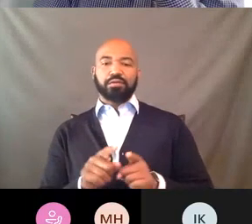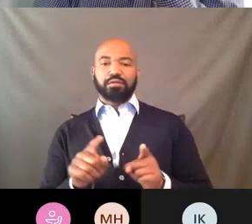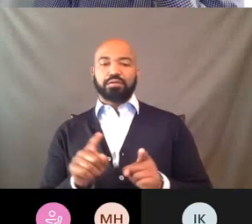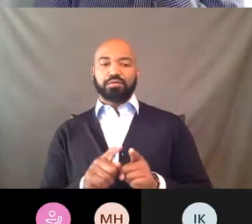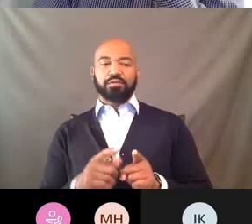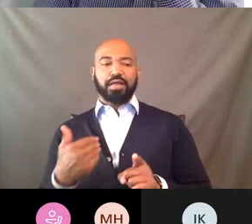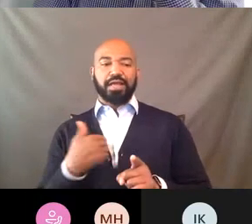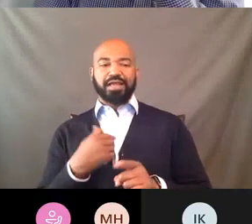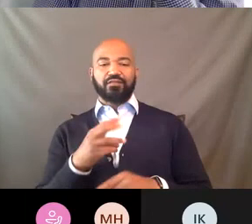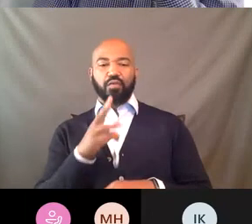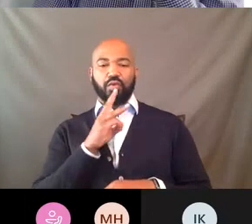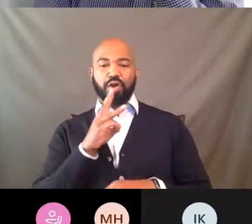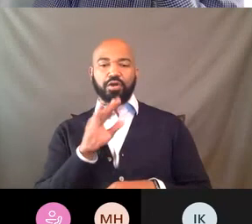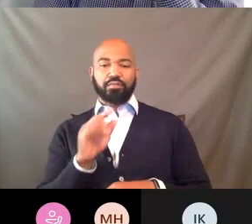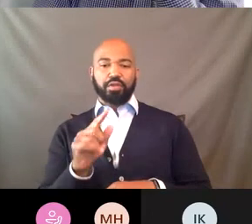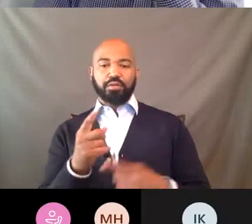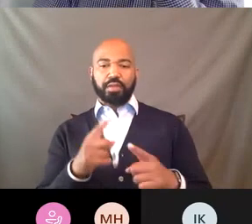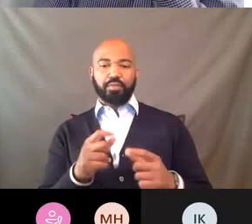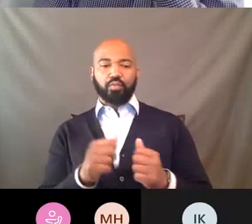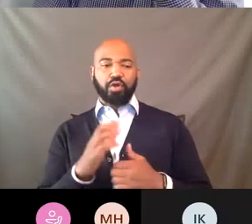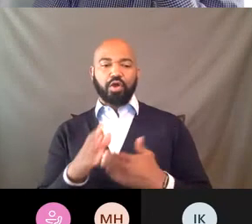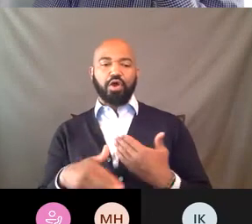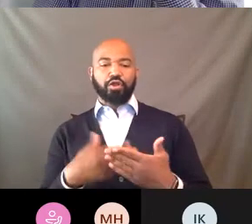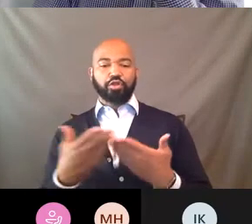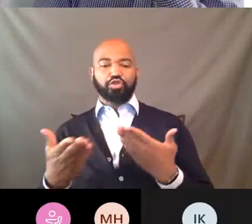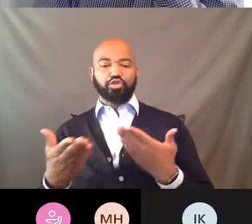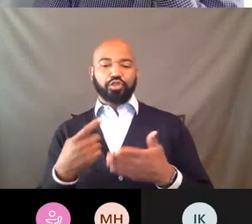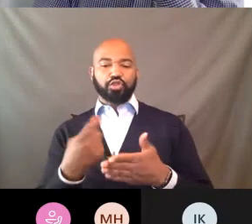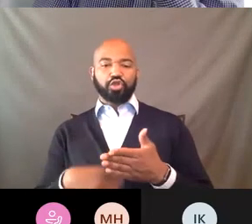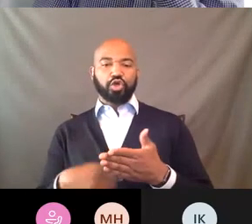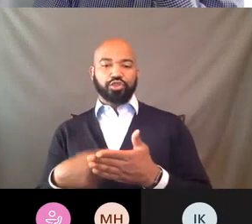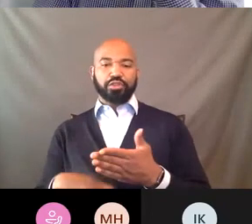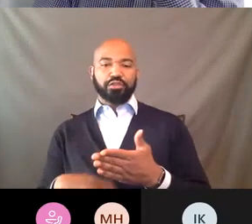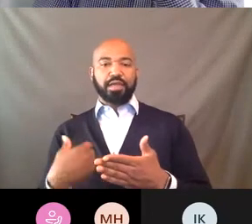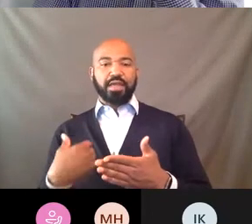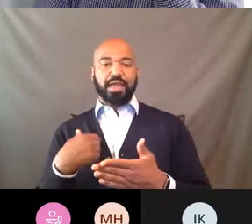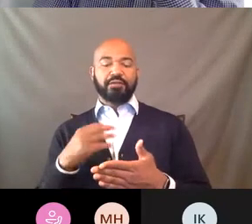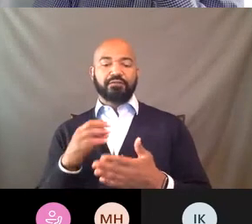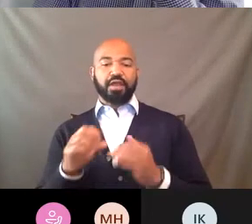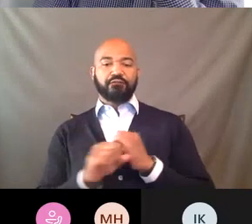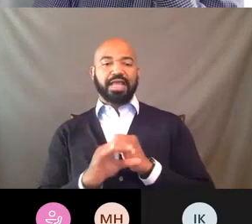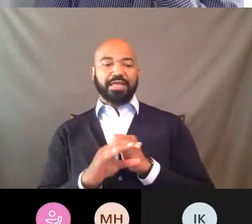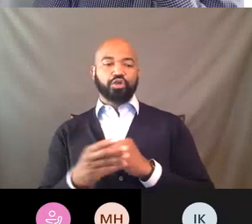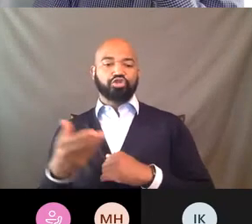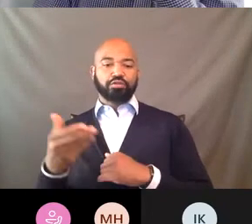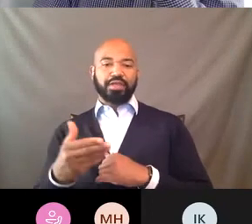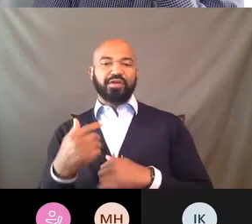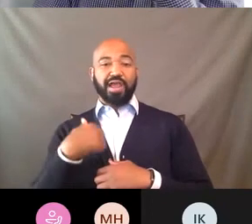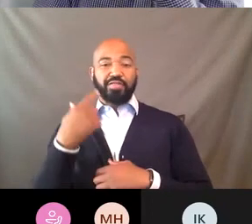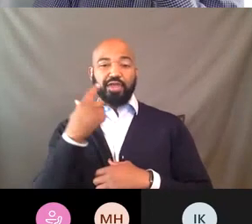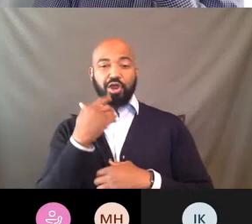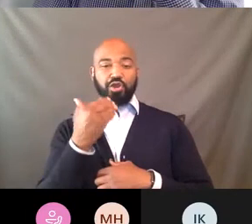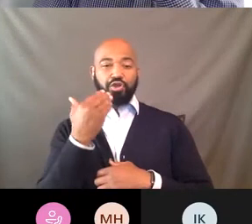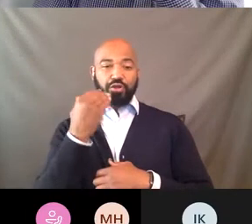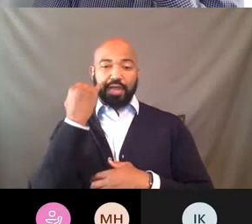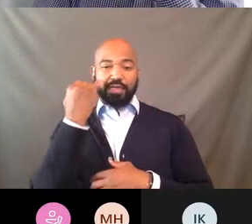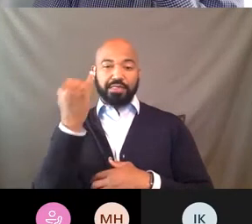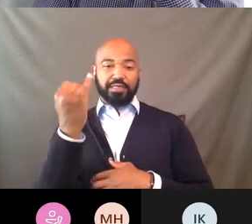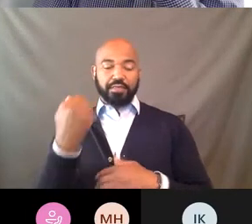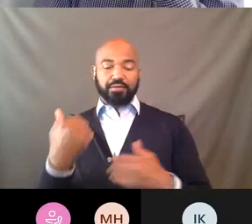water bill going out with all the service charges, and that you can put flyers in there. And I thought it would be a good idea